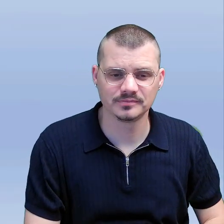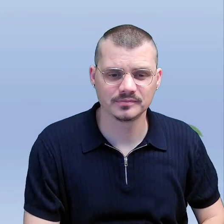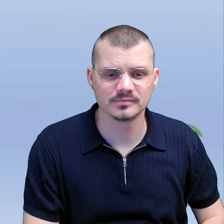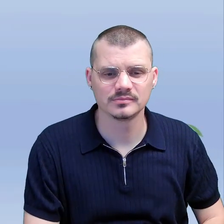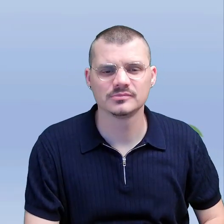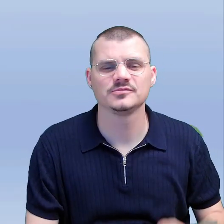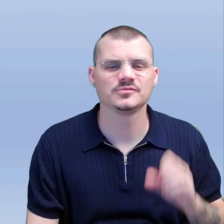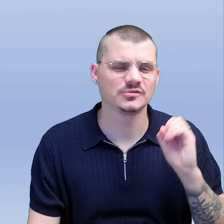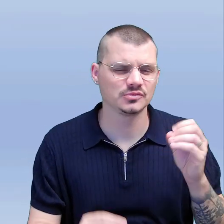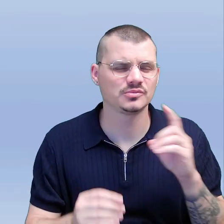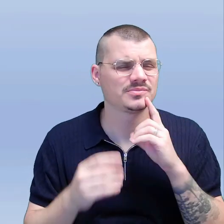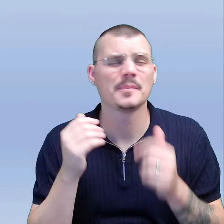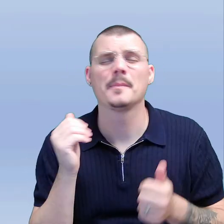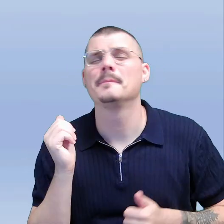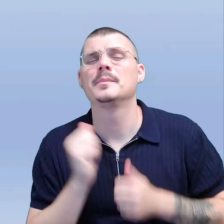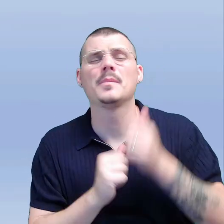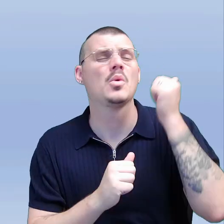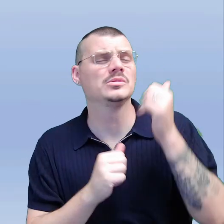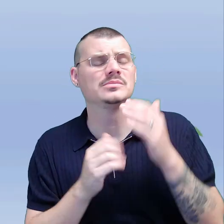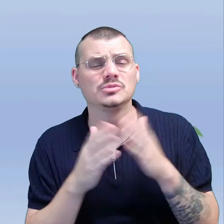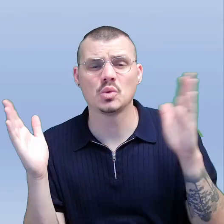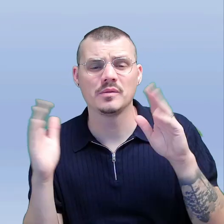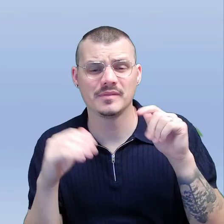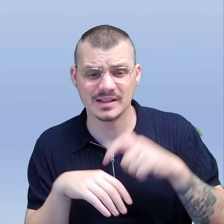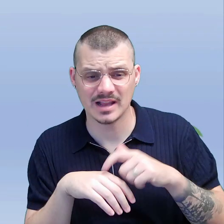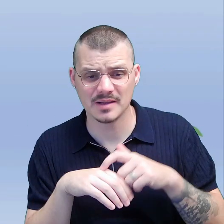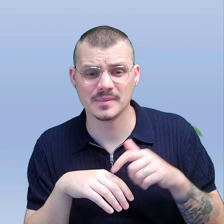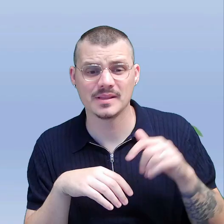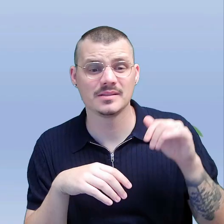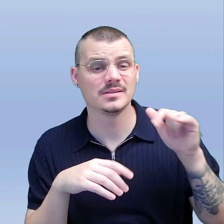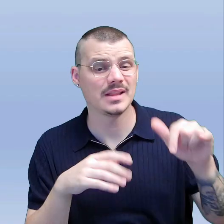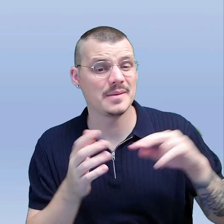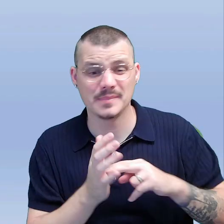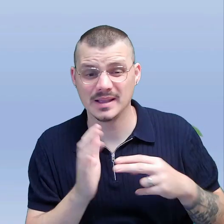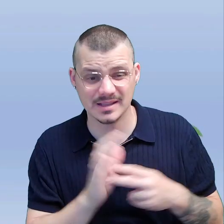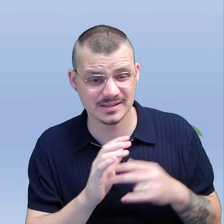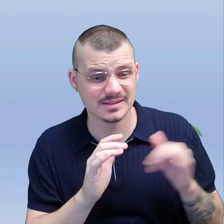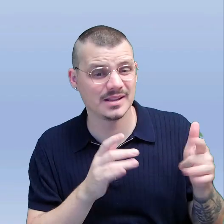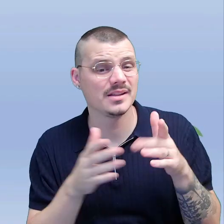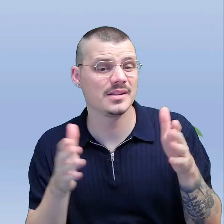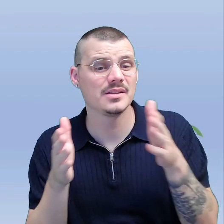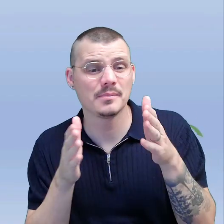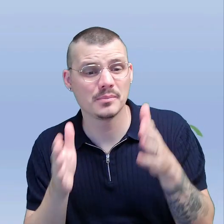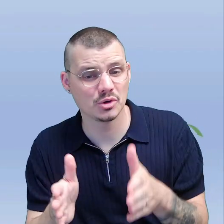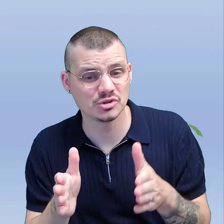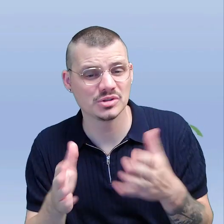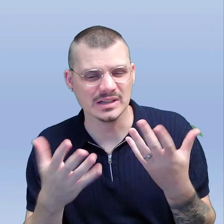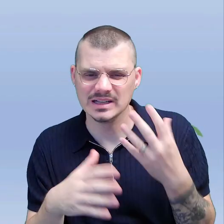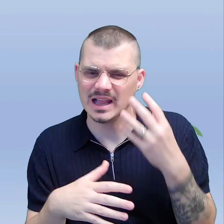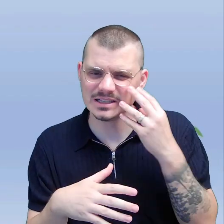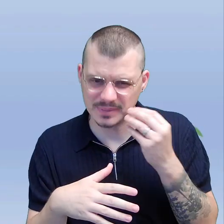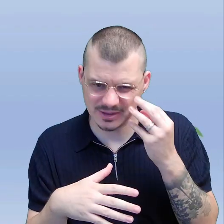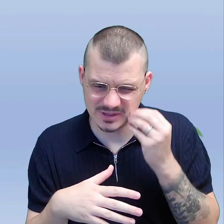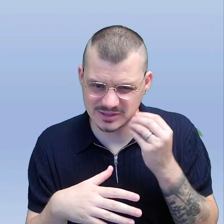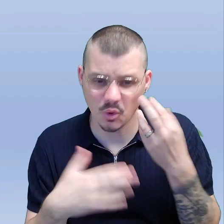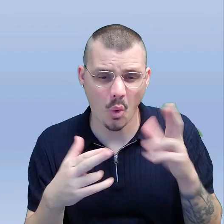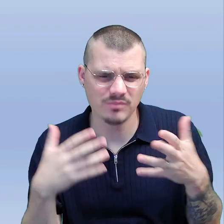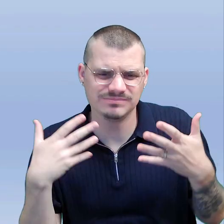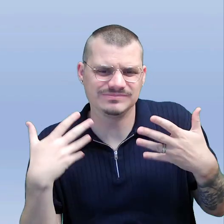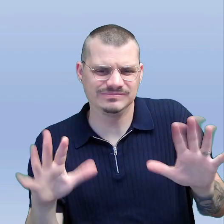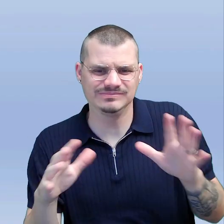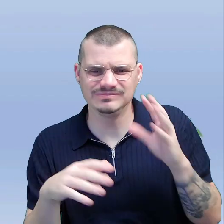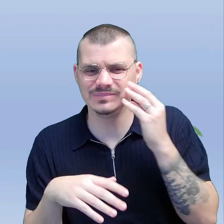So the vast majority of the time, this implies the person is experiencing or